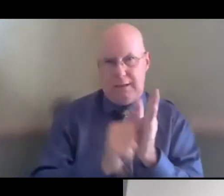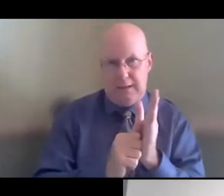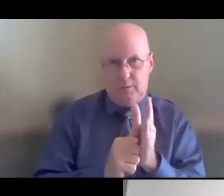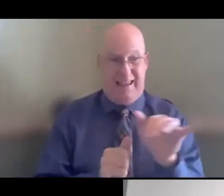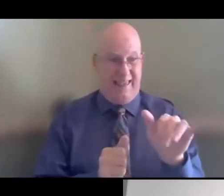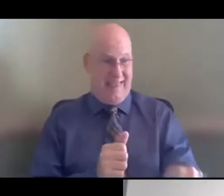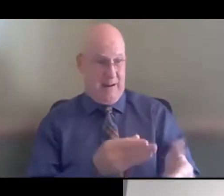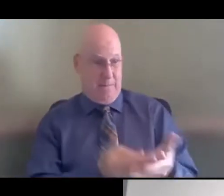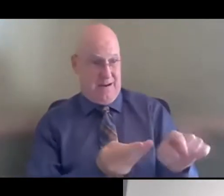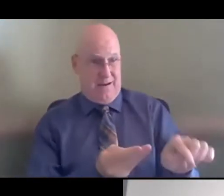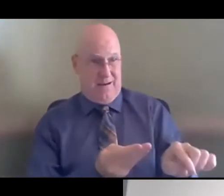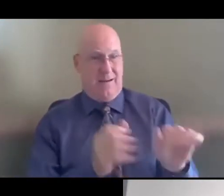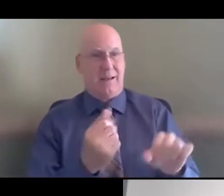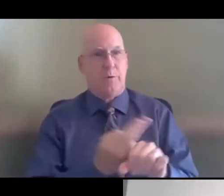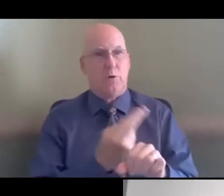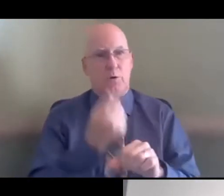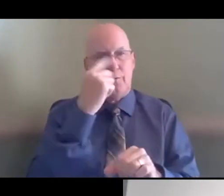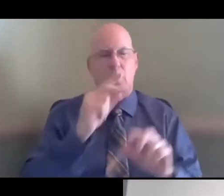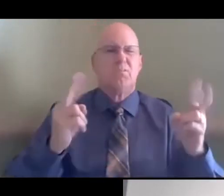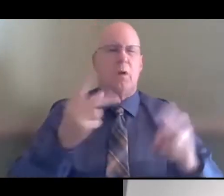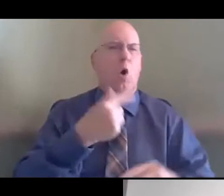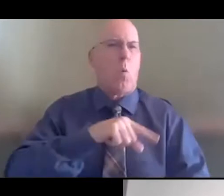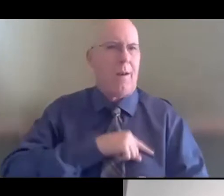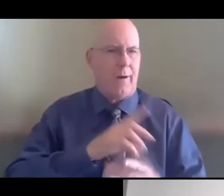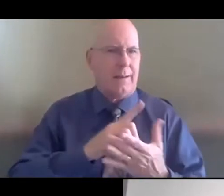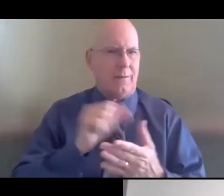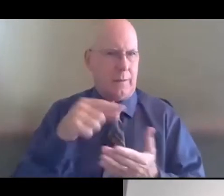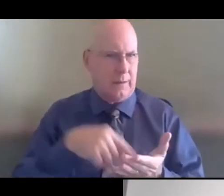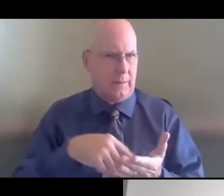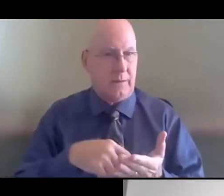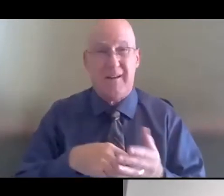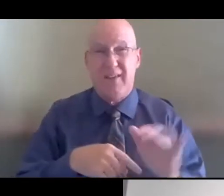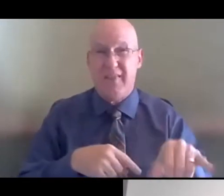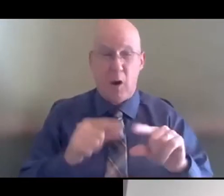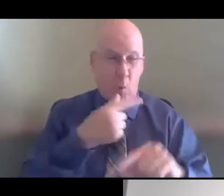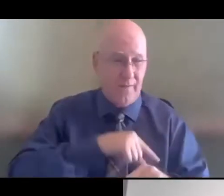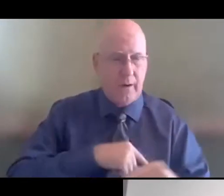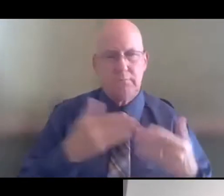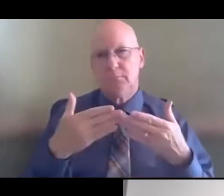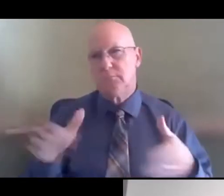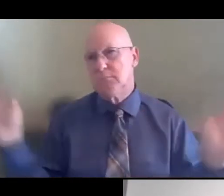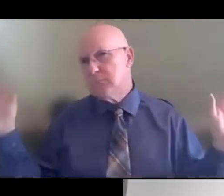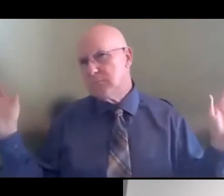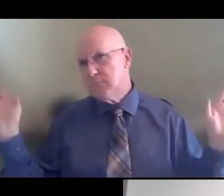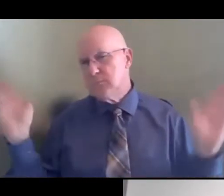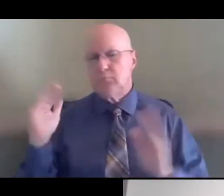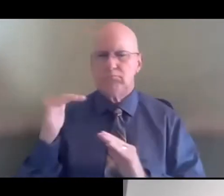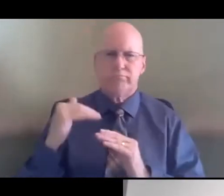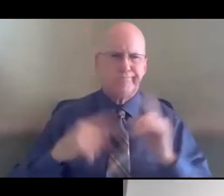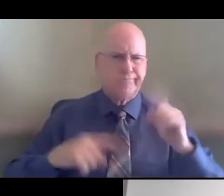used for what they call qualified disability expenses, which is very broad. And even the final regulations that came